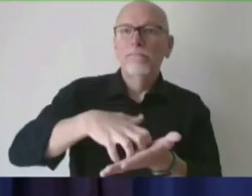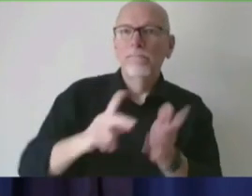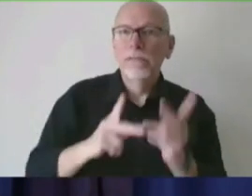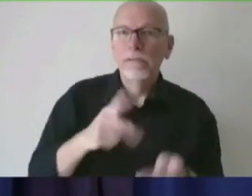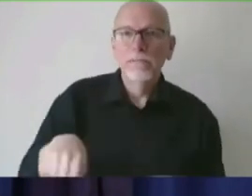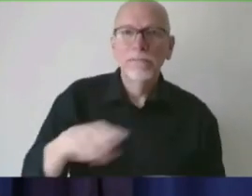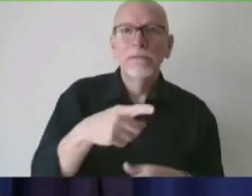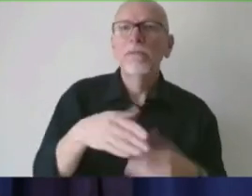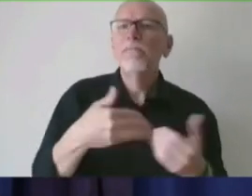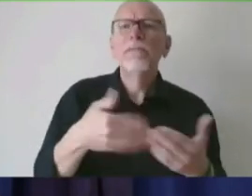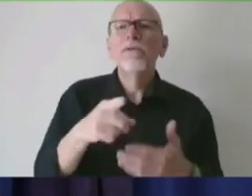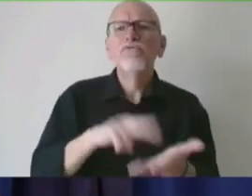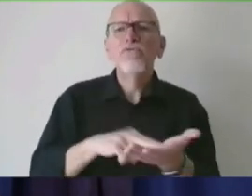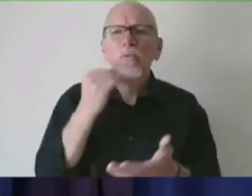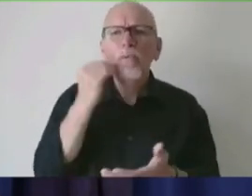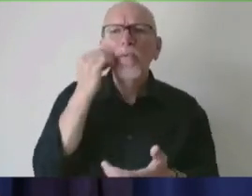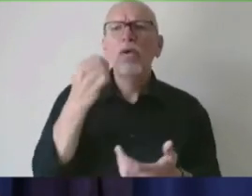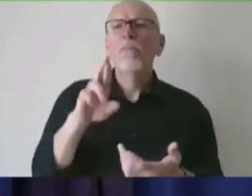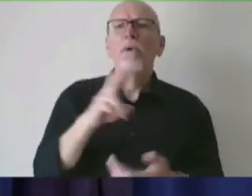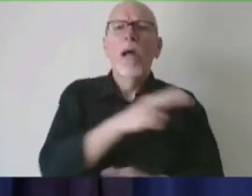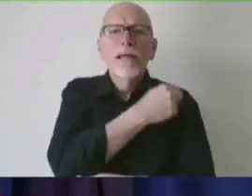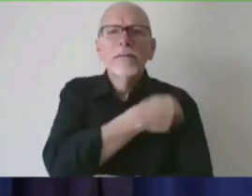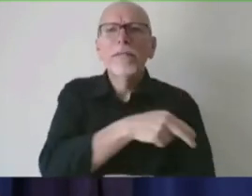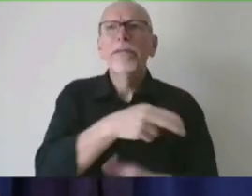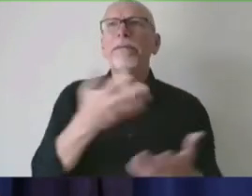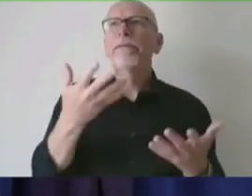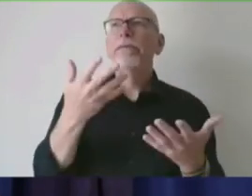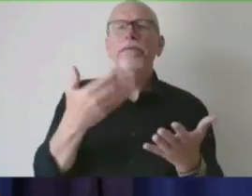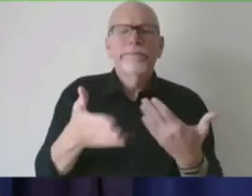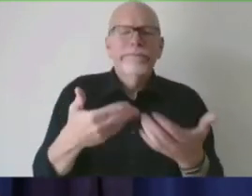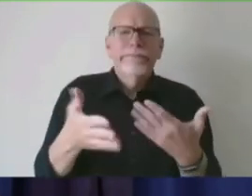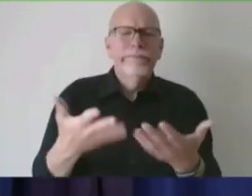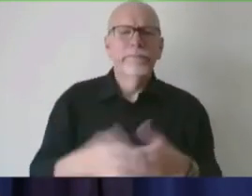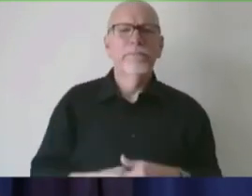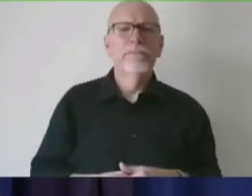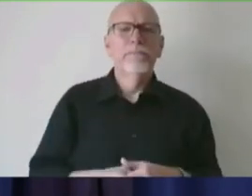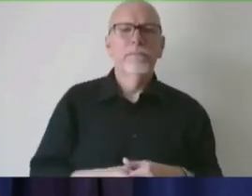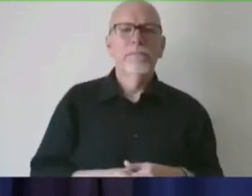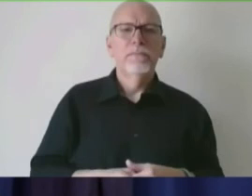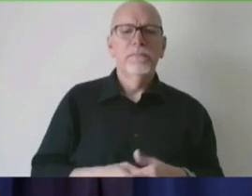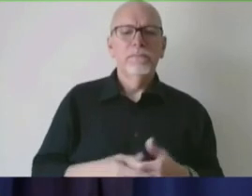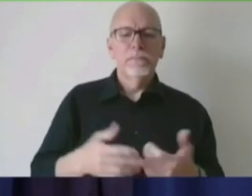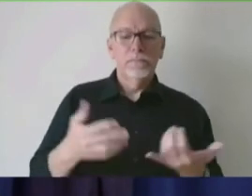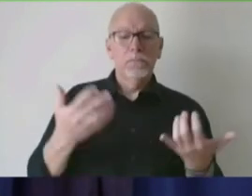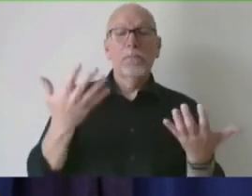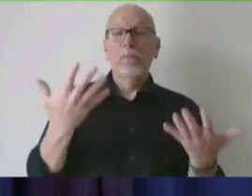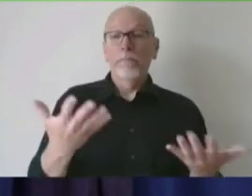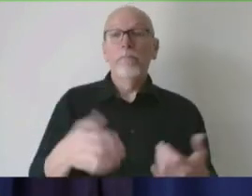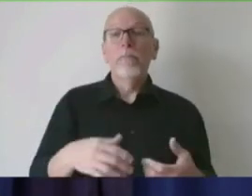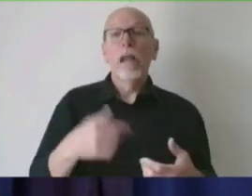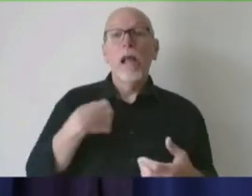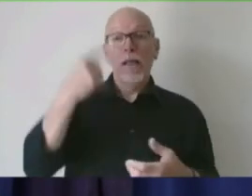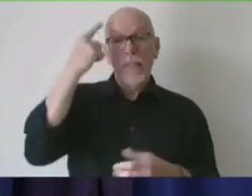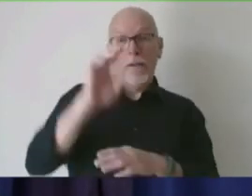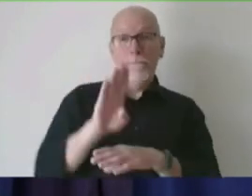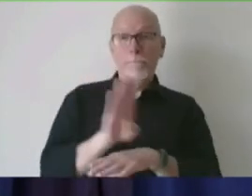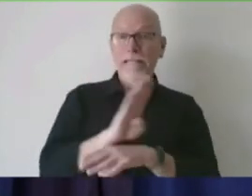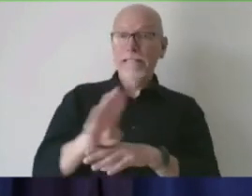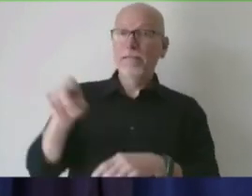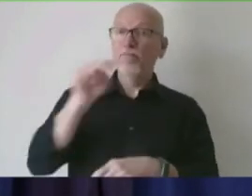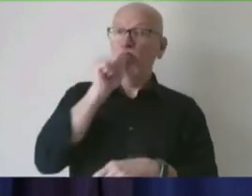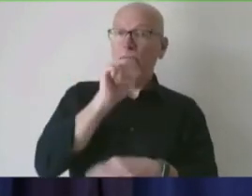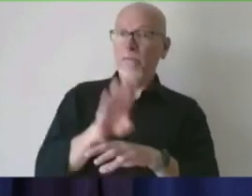long-term care facilities or that's in a hospital with someone being ill. That being said, I think businesses have the right